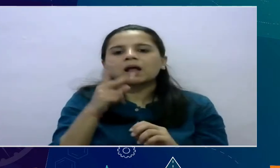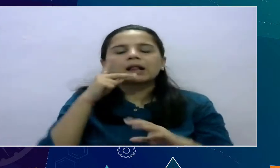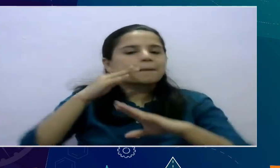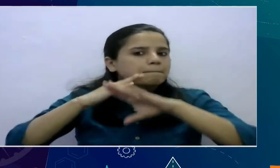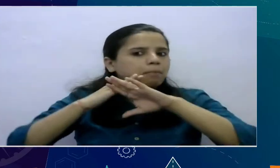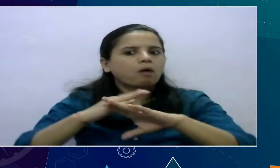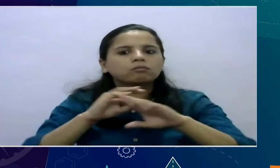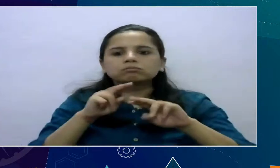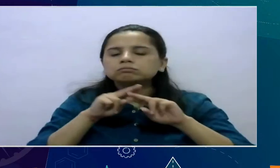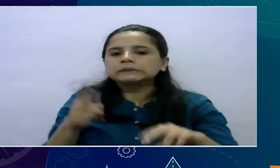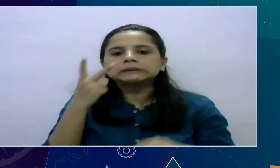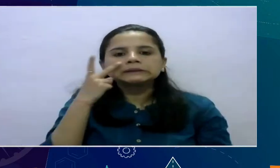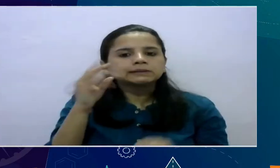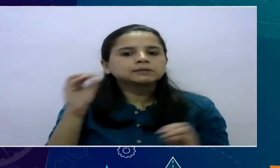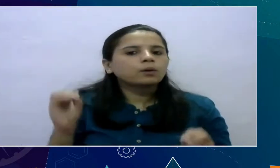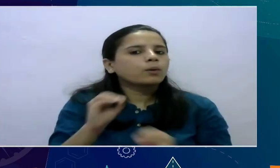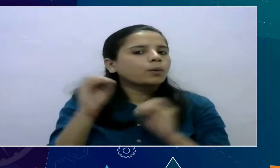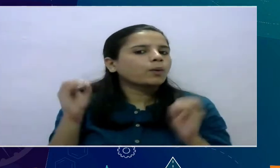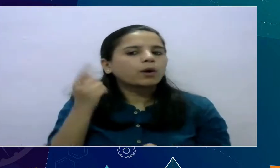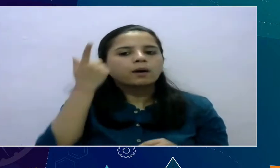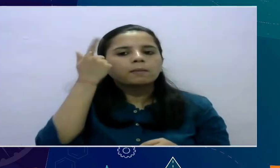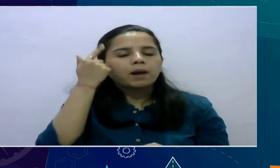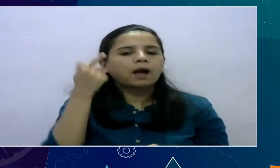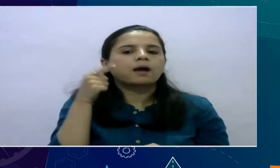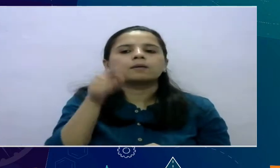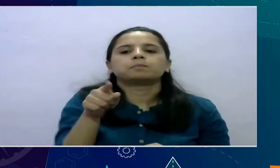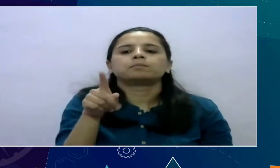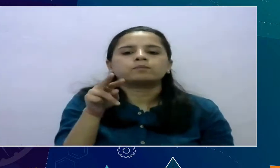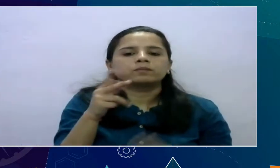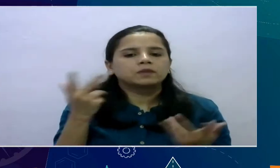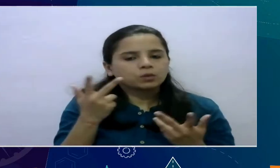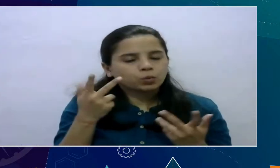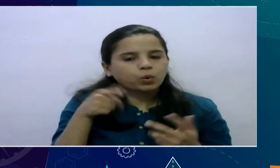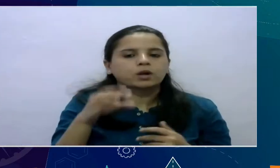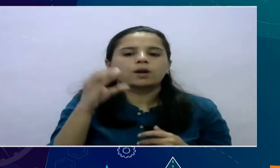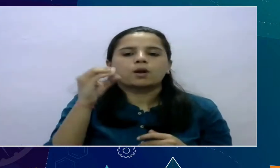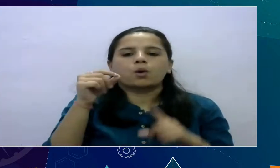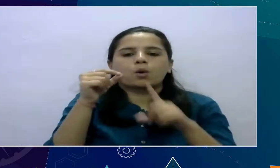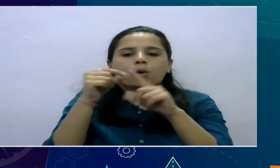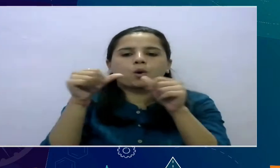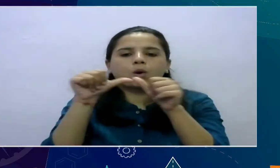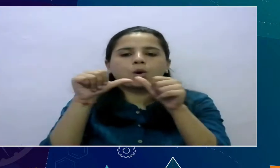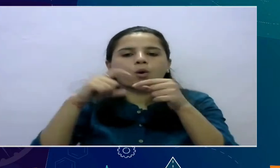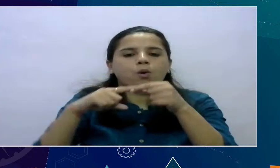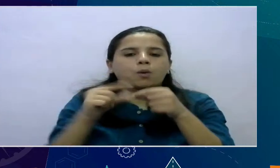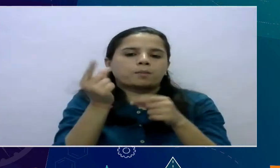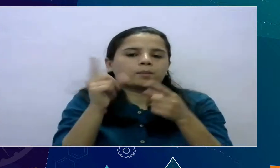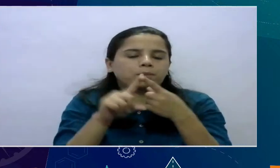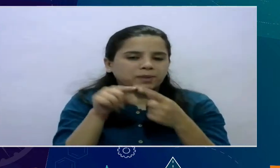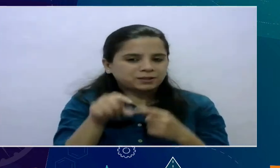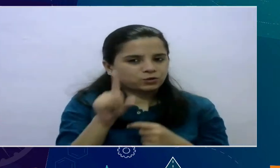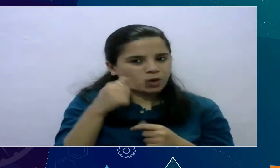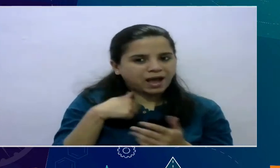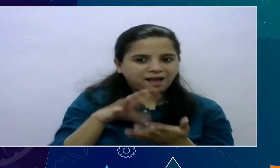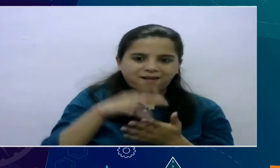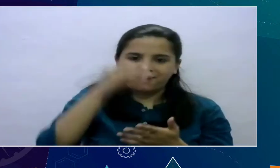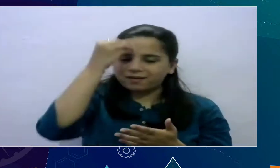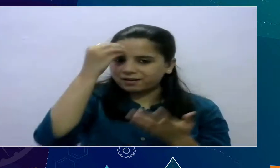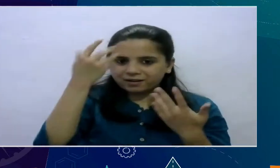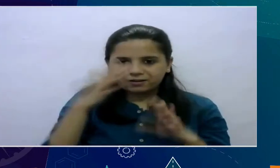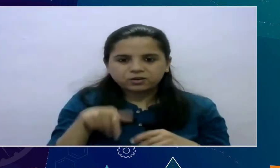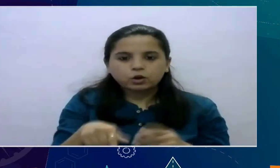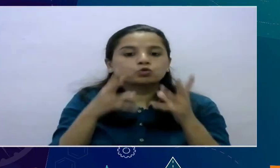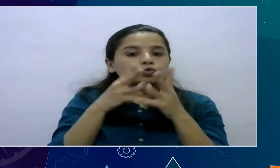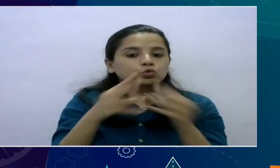black mark, which is named as opaque. So we already learned one property that